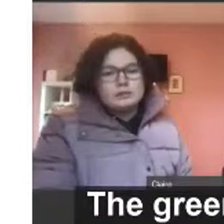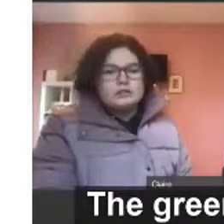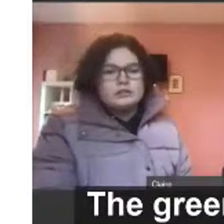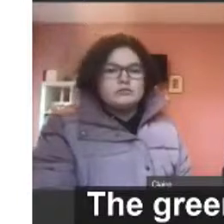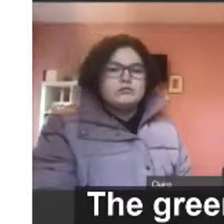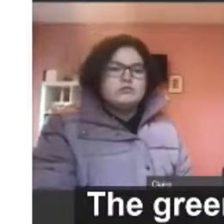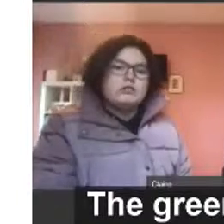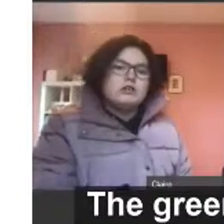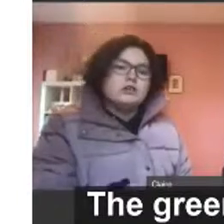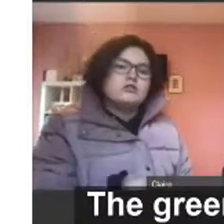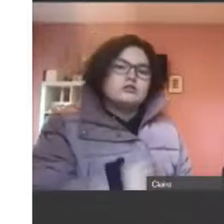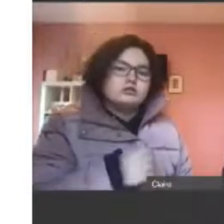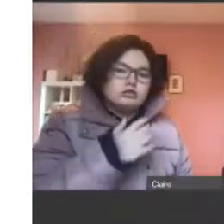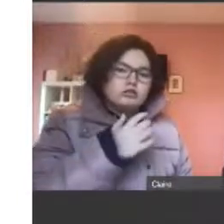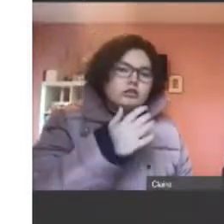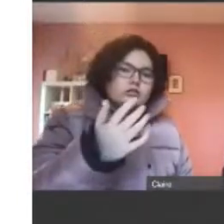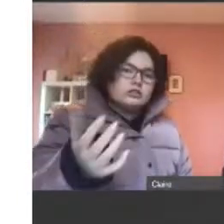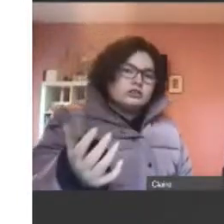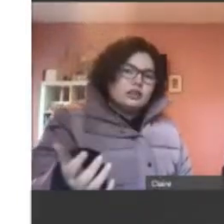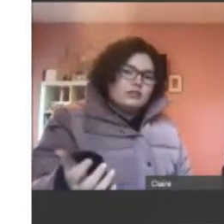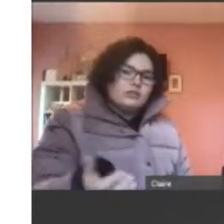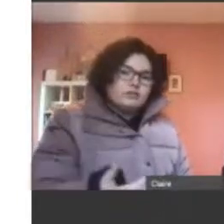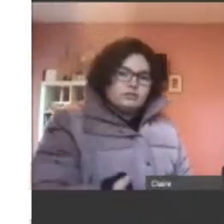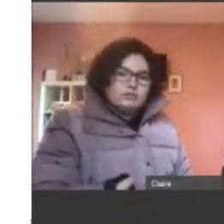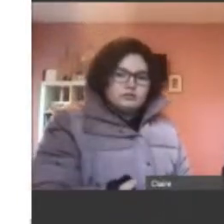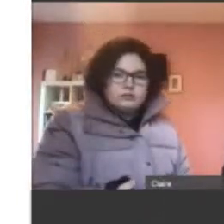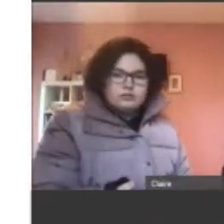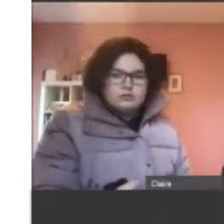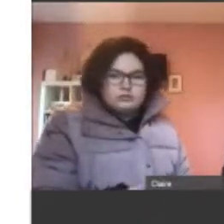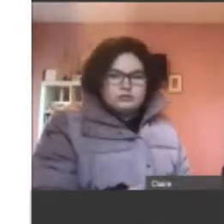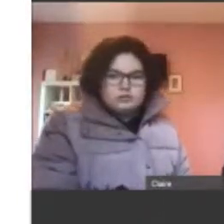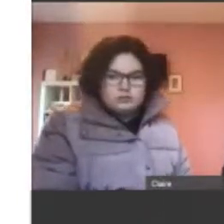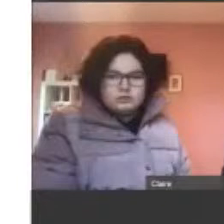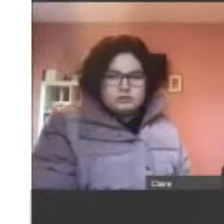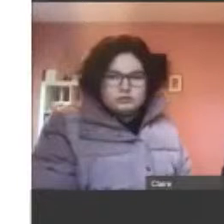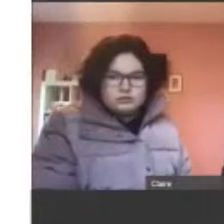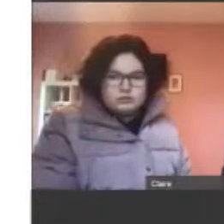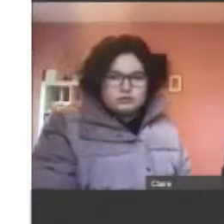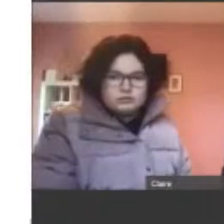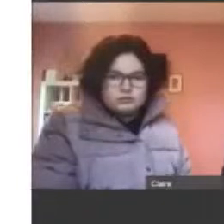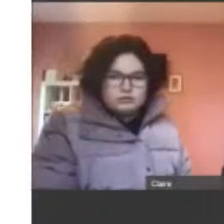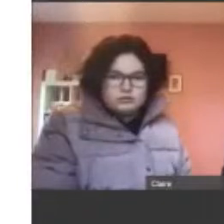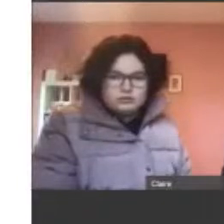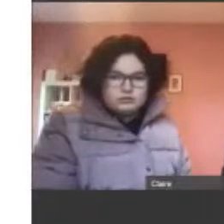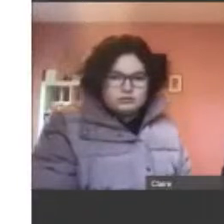happy and you control yourself. Mm-hmm.